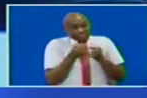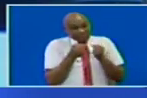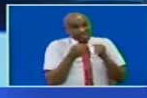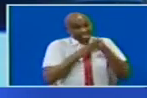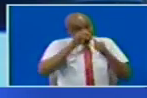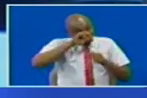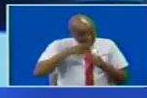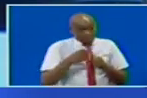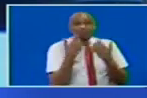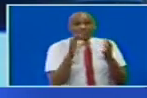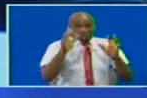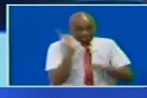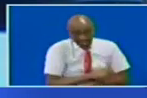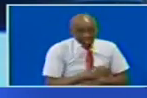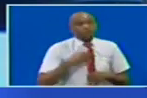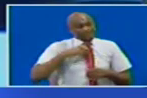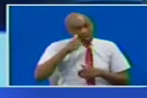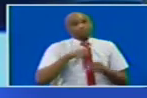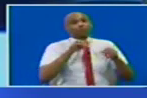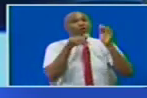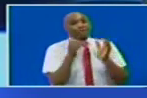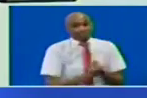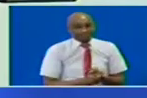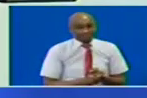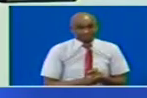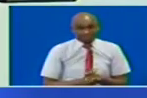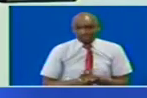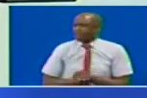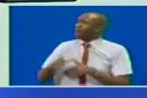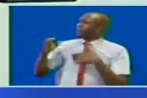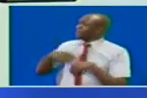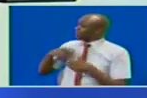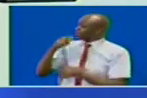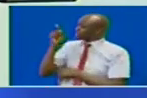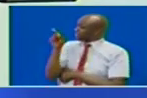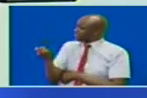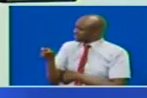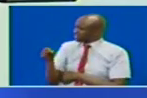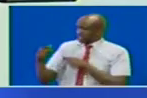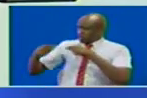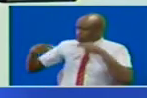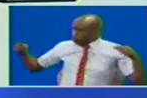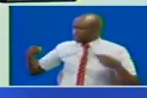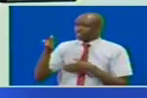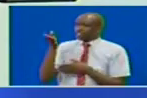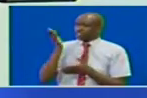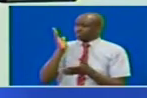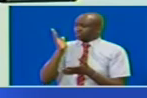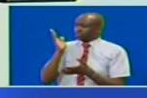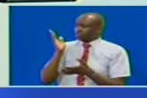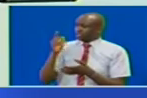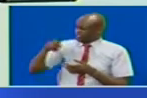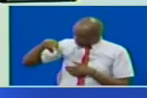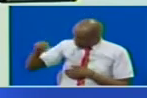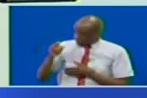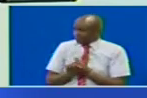recovered, and we are still going for the balance. All right. You know, there are people who are saying that, you know, court has really